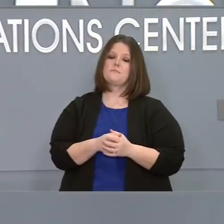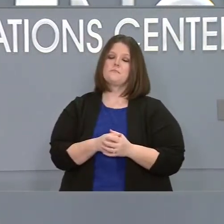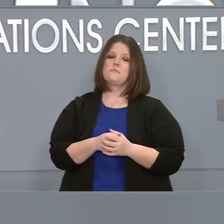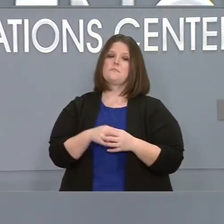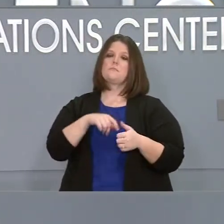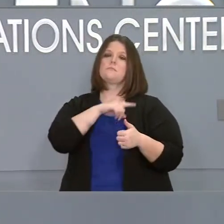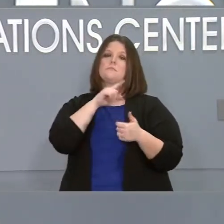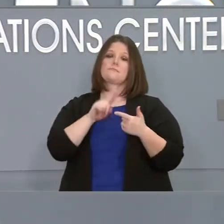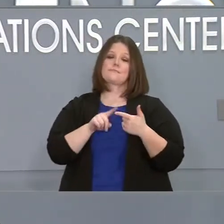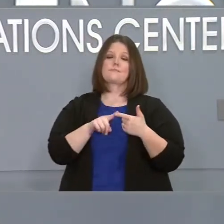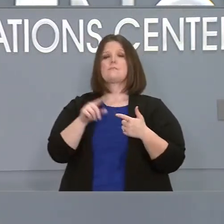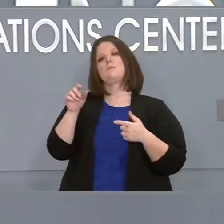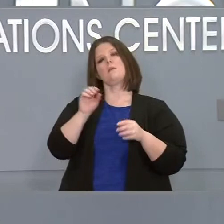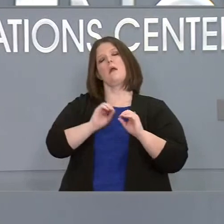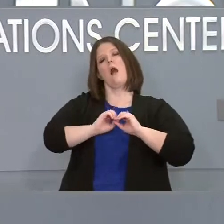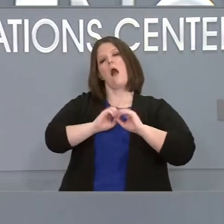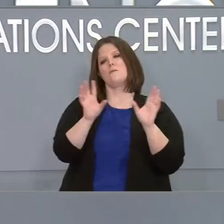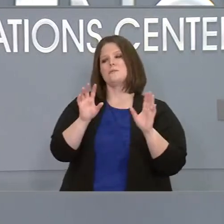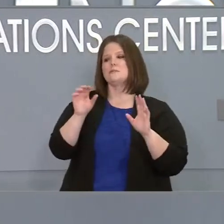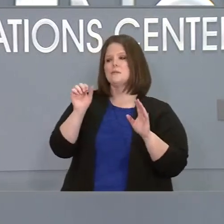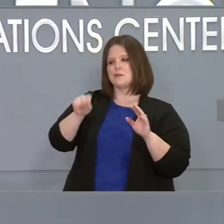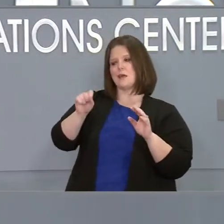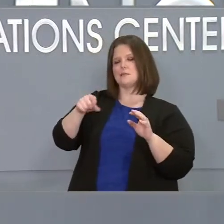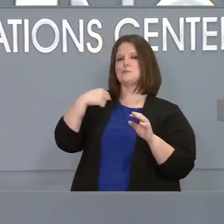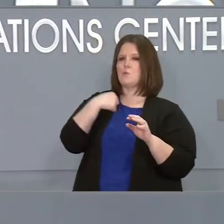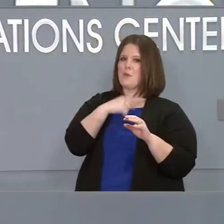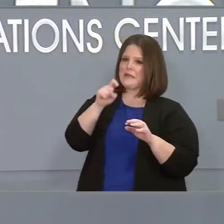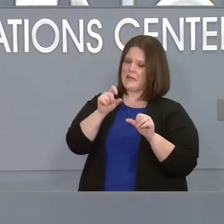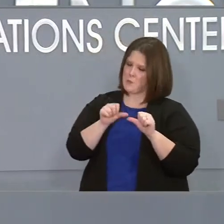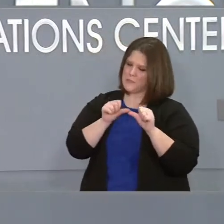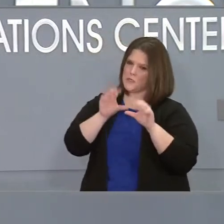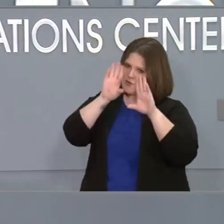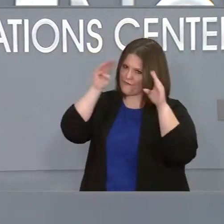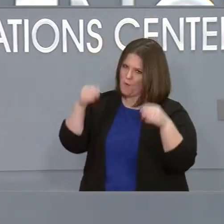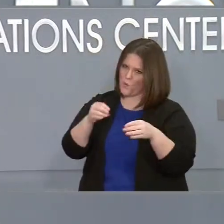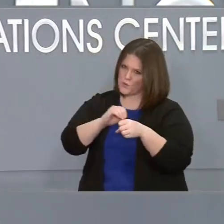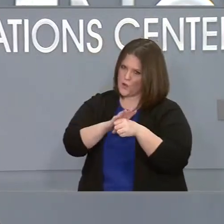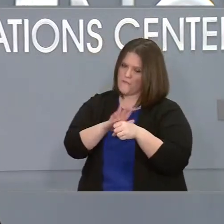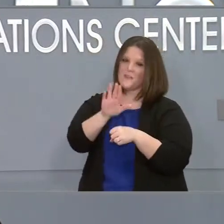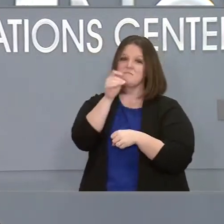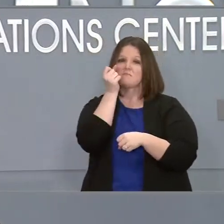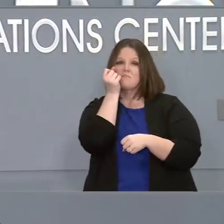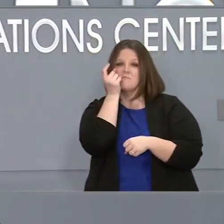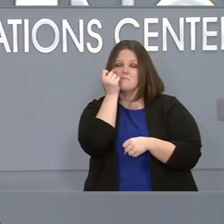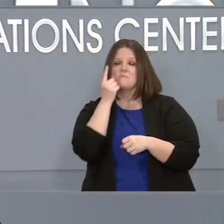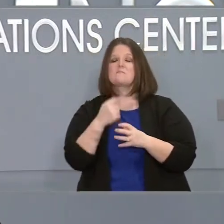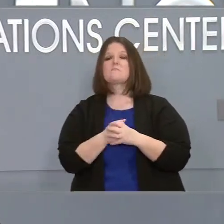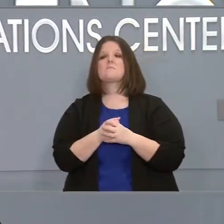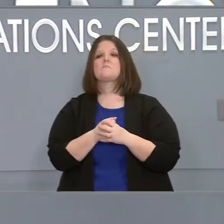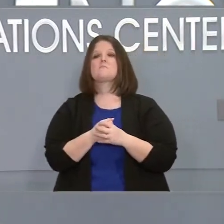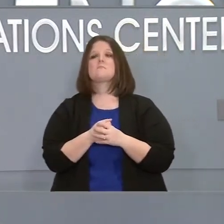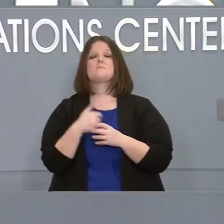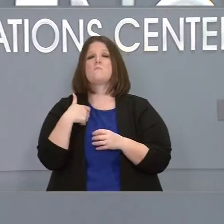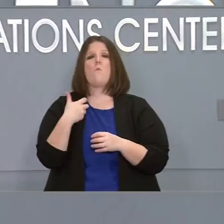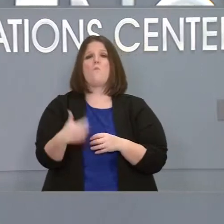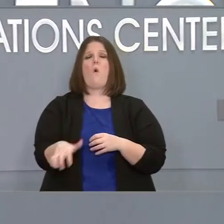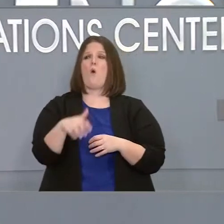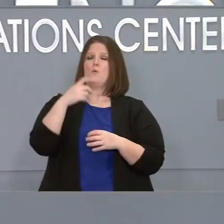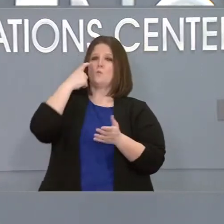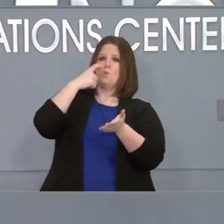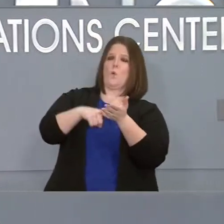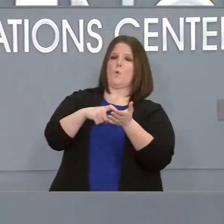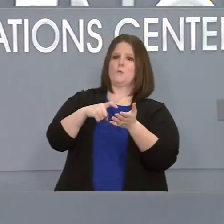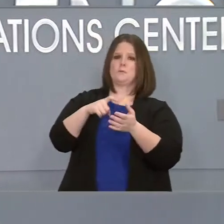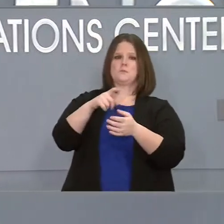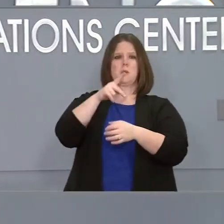in which we want to make sure that we can continue to respond. I'll tell you what we can't have is we can't see public health authority taken